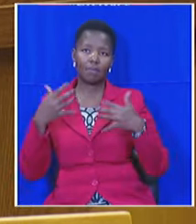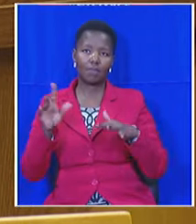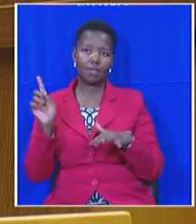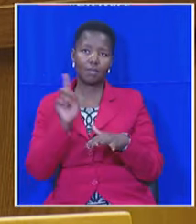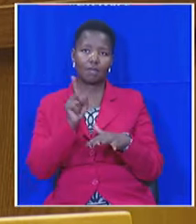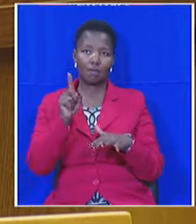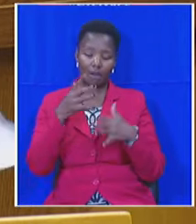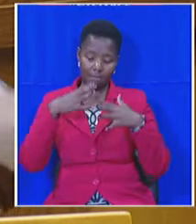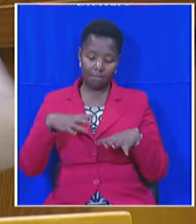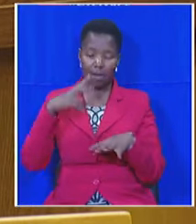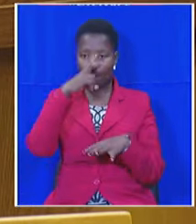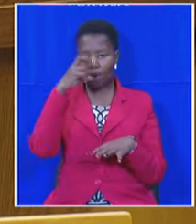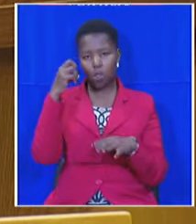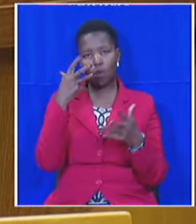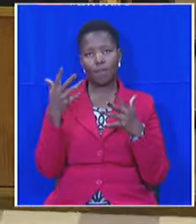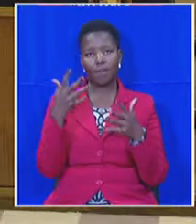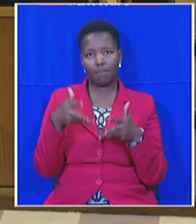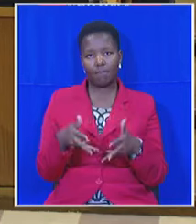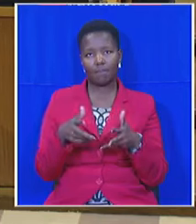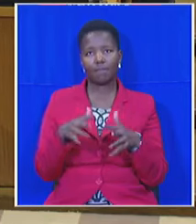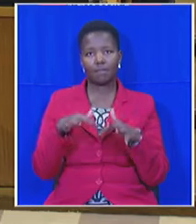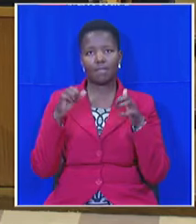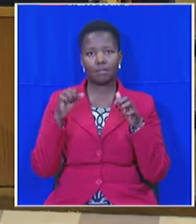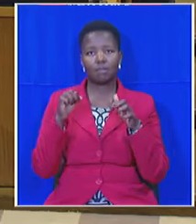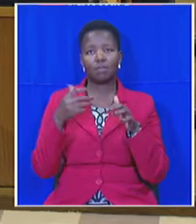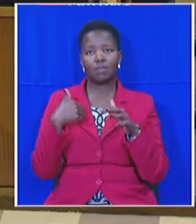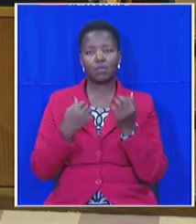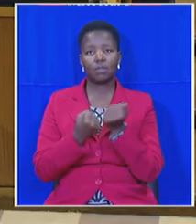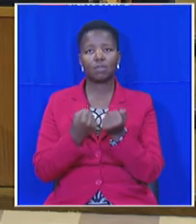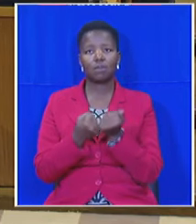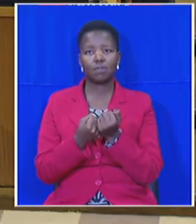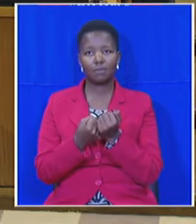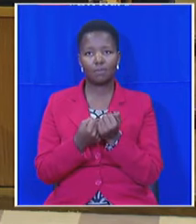wear blue overalls in the house. Honorable member, your time support is the up. budget.